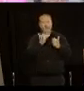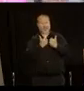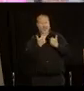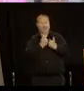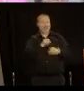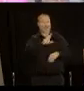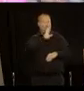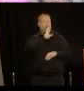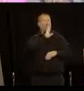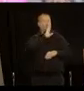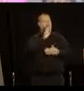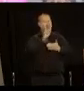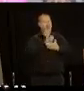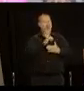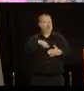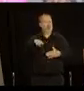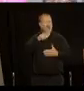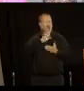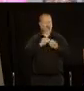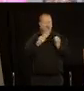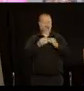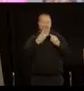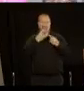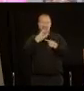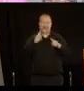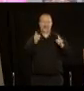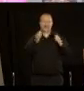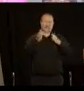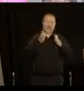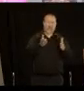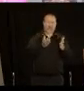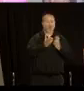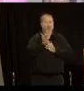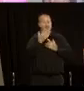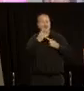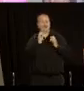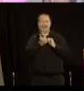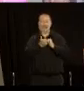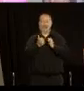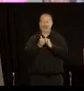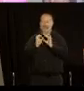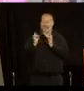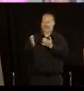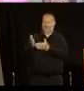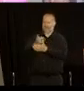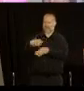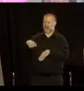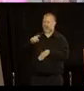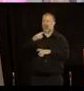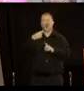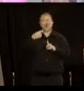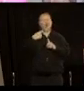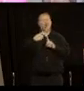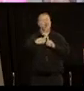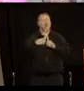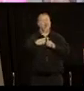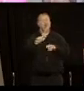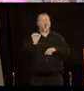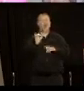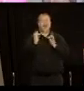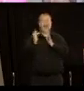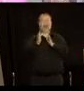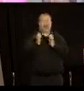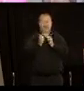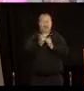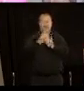and struggles and successes and pathways to success with other families. And also, of course, to network with